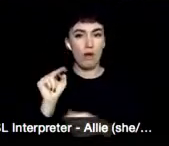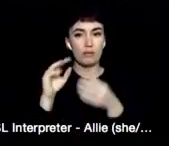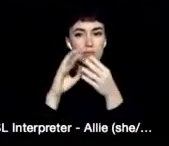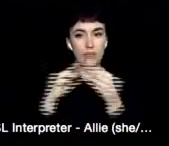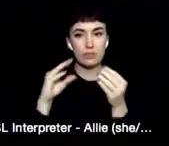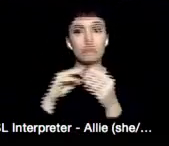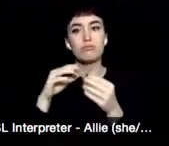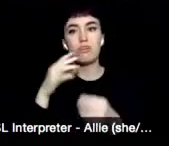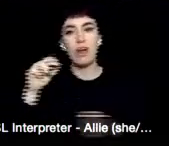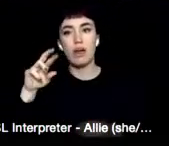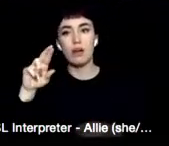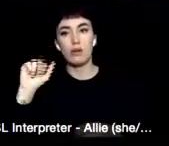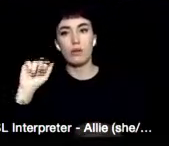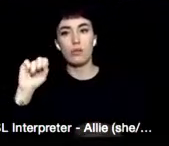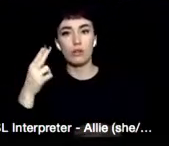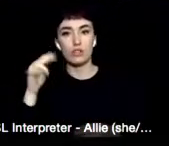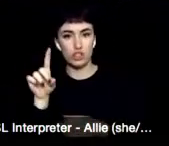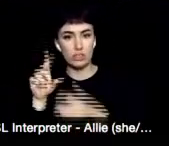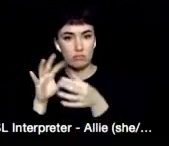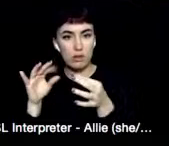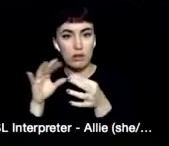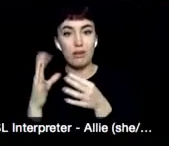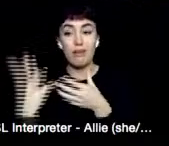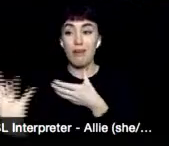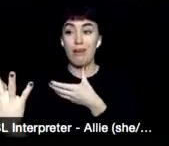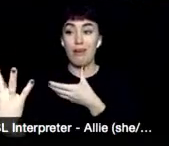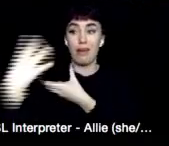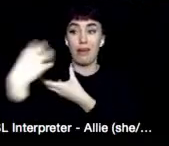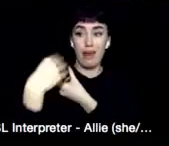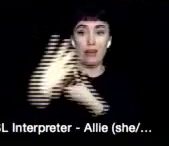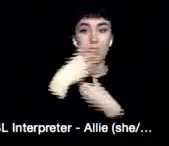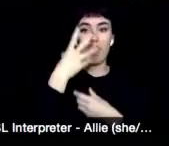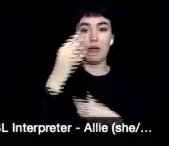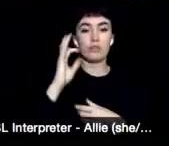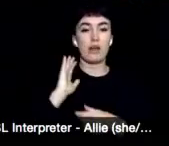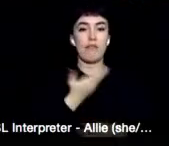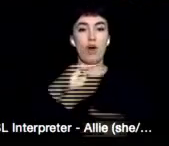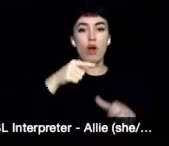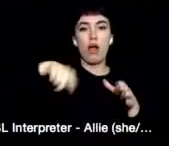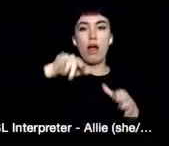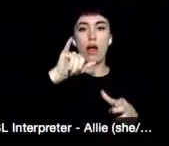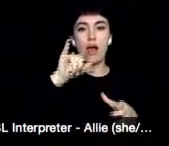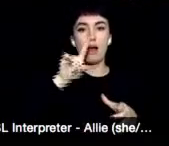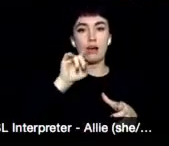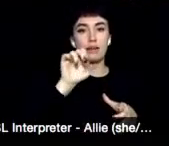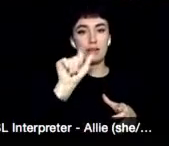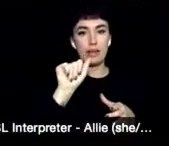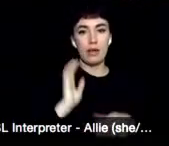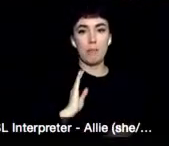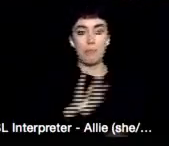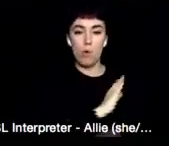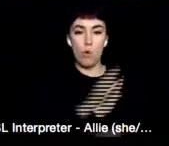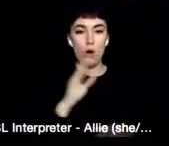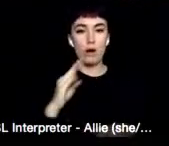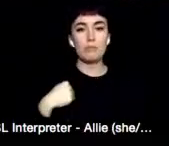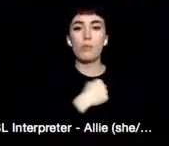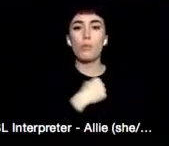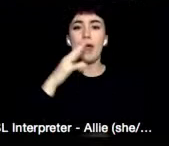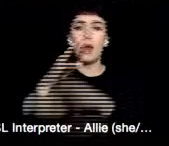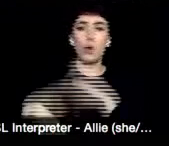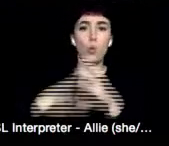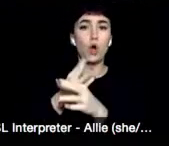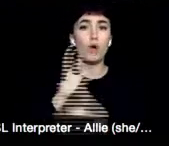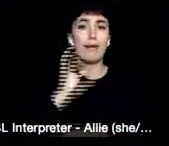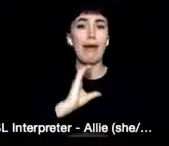Rashid, engagement outside of our IDEA board members. We had World Cafe events, which of course